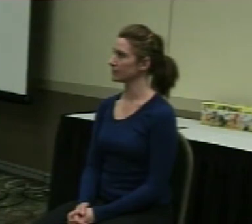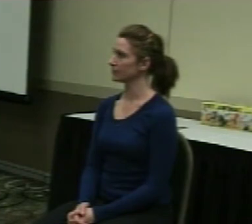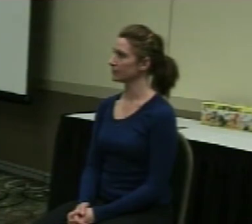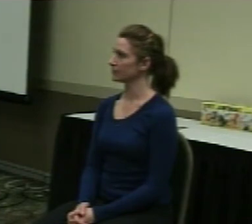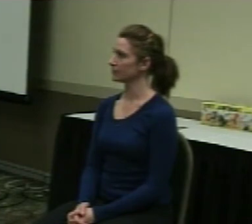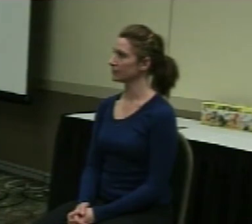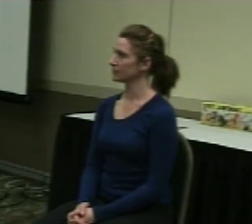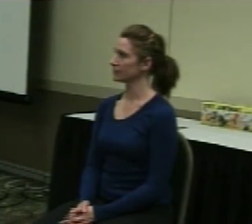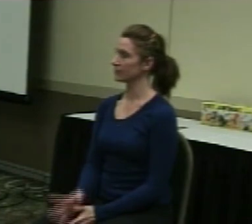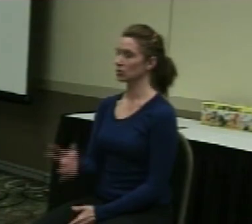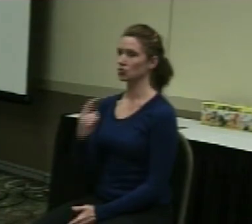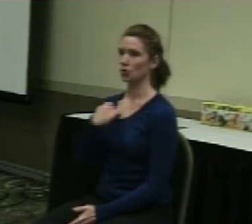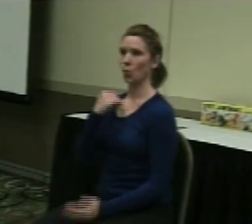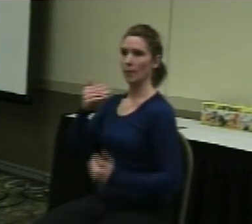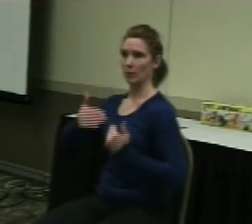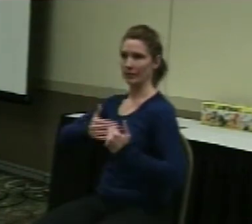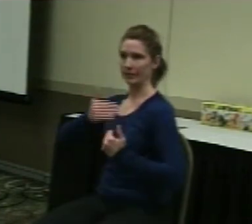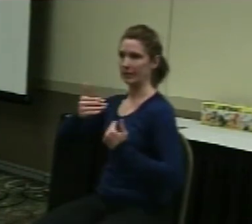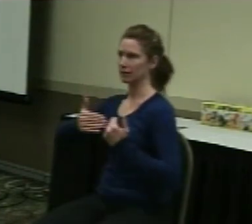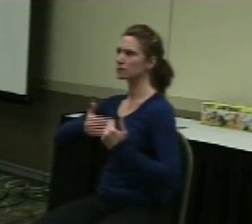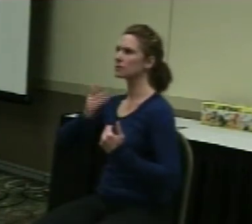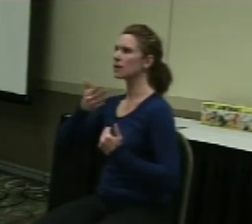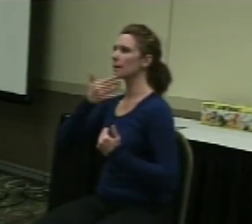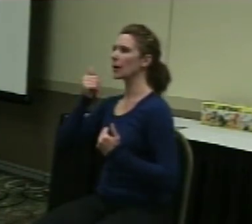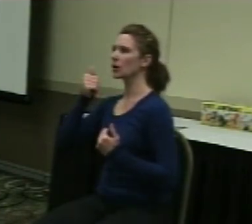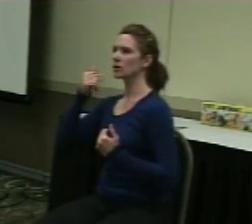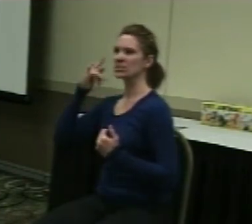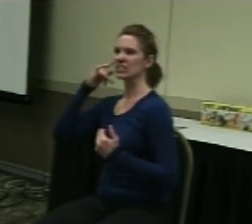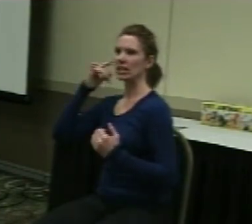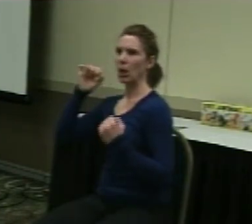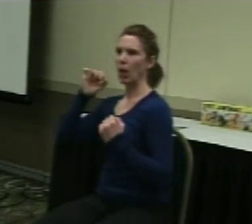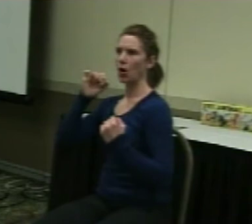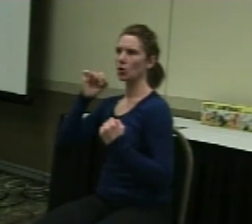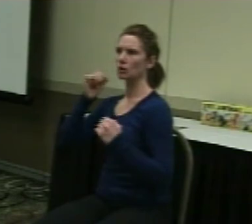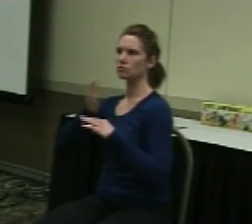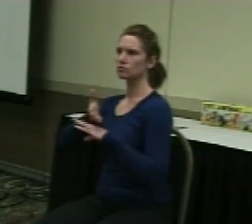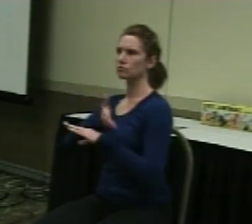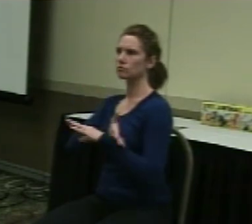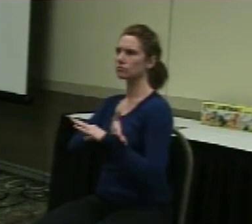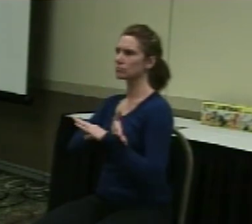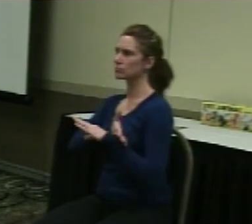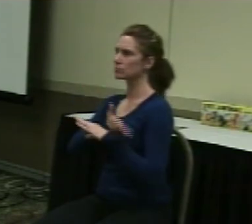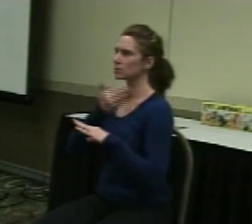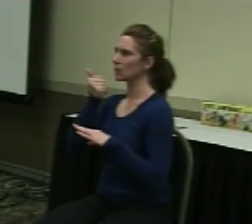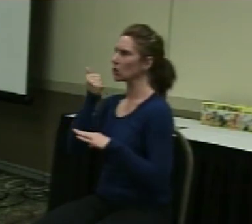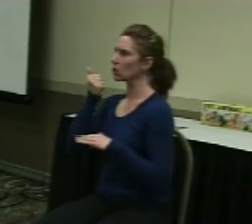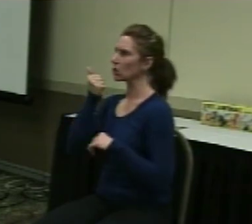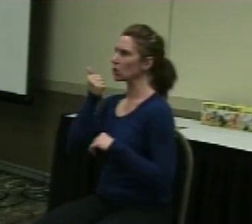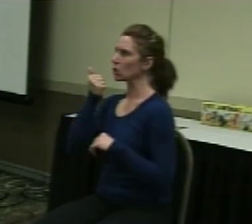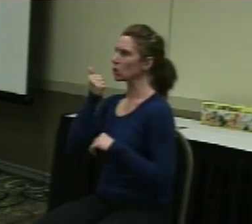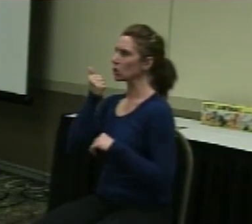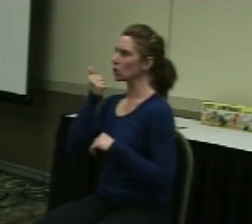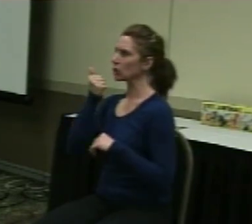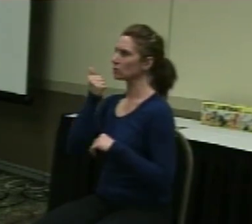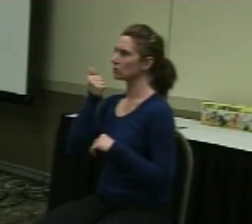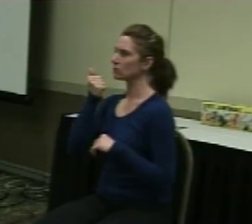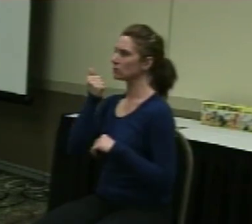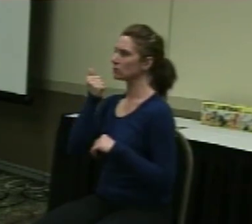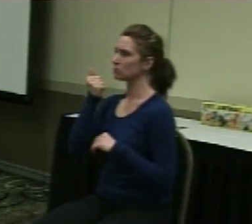so, as we proceed, is that better sound for you all rather than without the microphone?